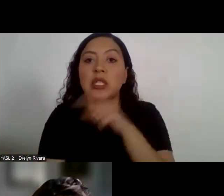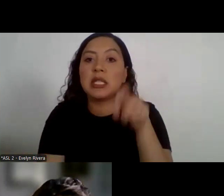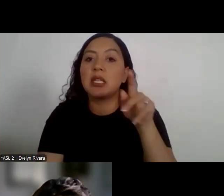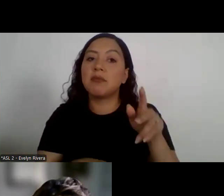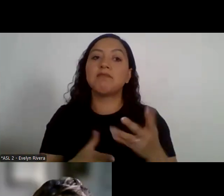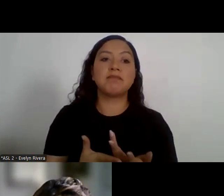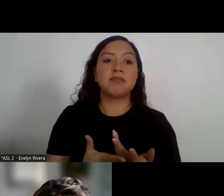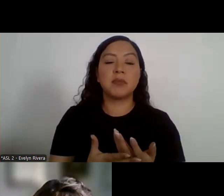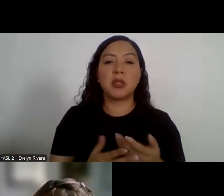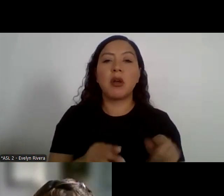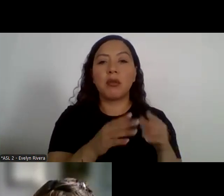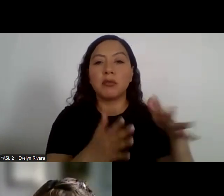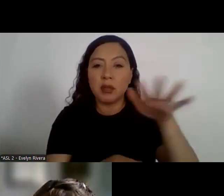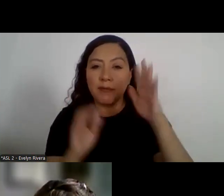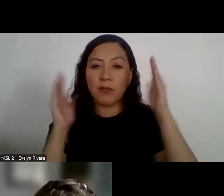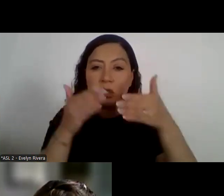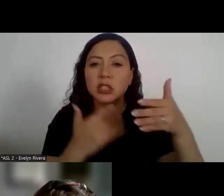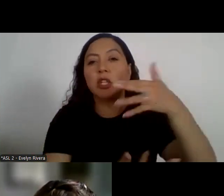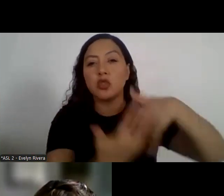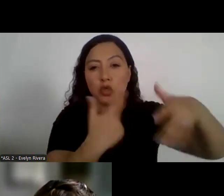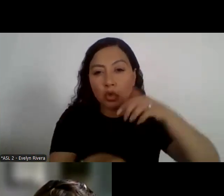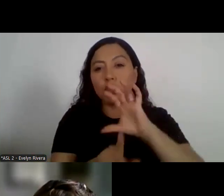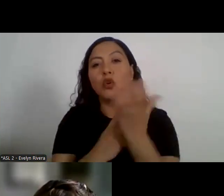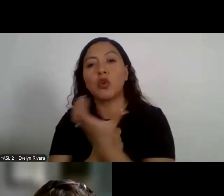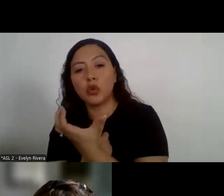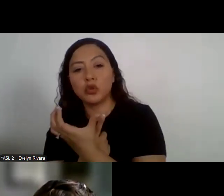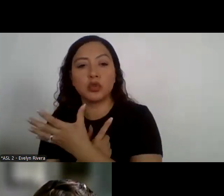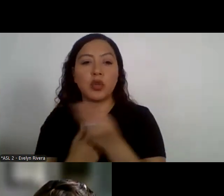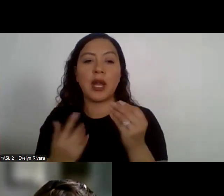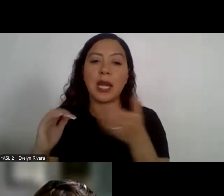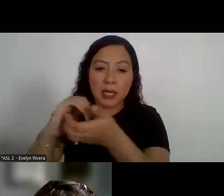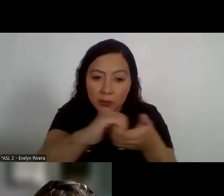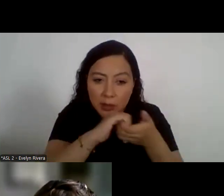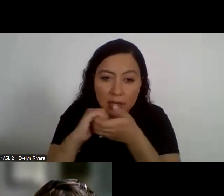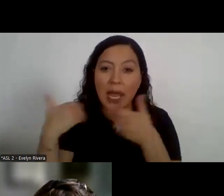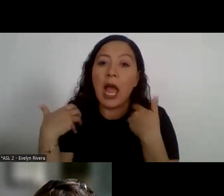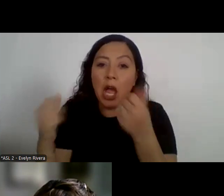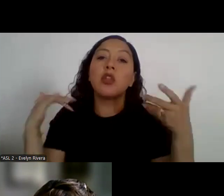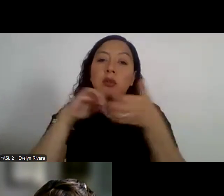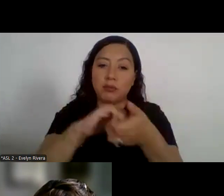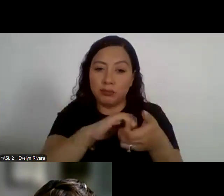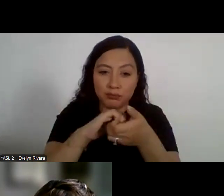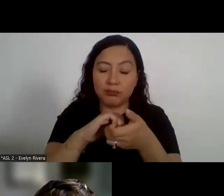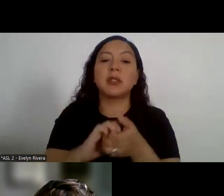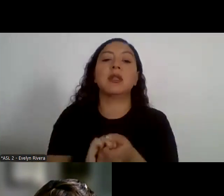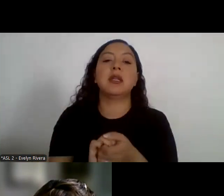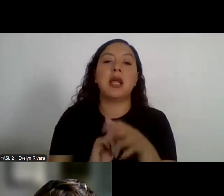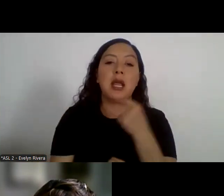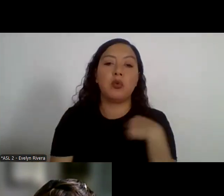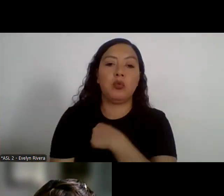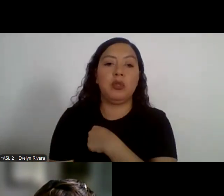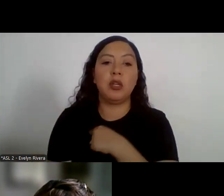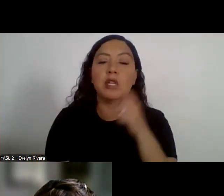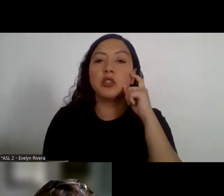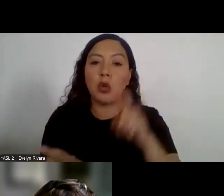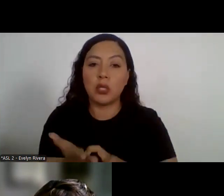around social, cultural, and health needs kind of wrapped up together, and how they might not be getting that. And so I think we're seeing a real need